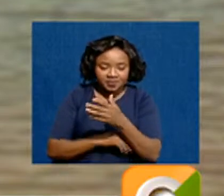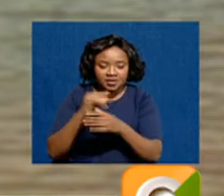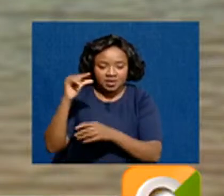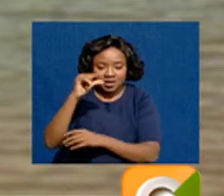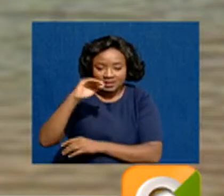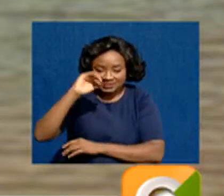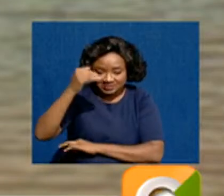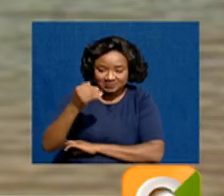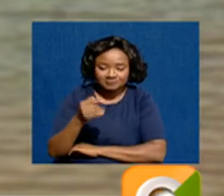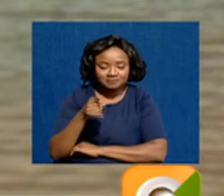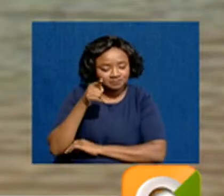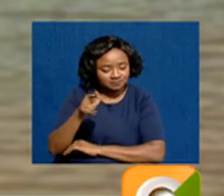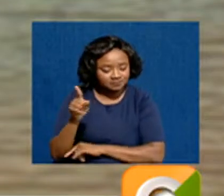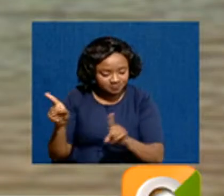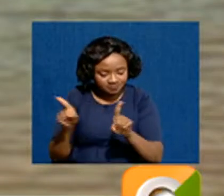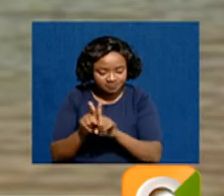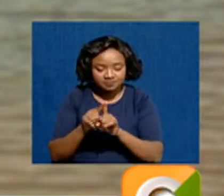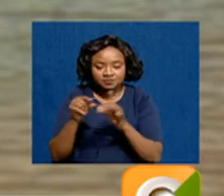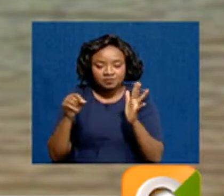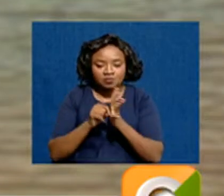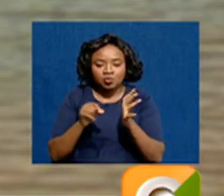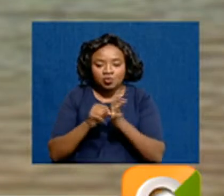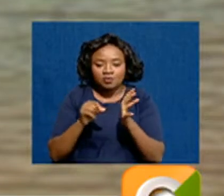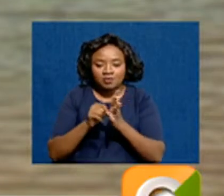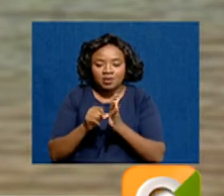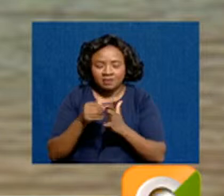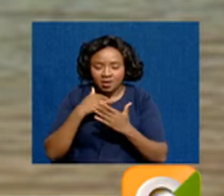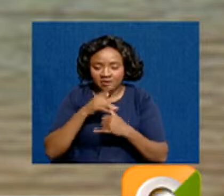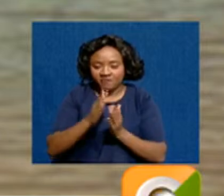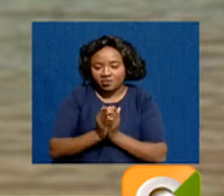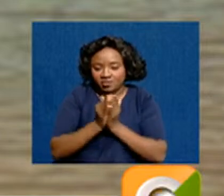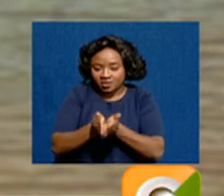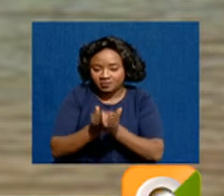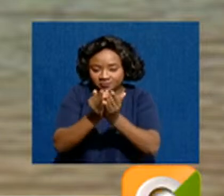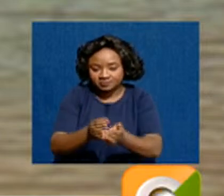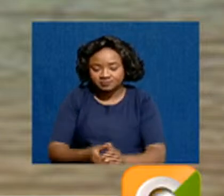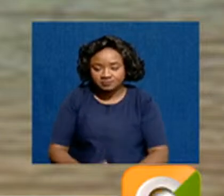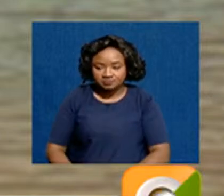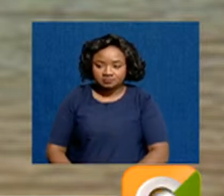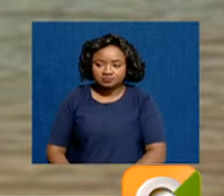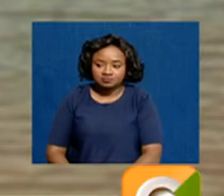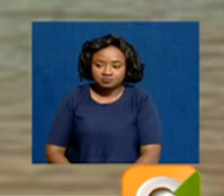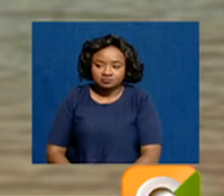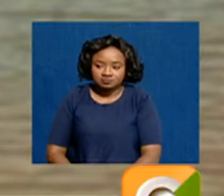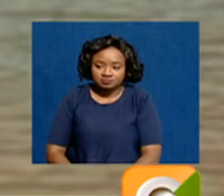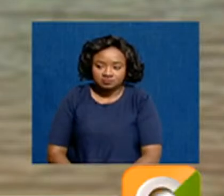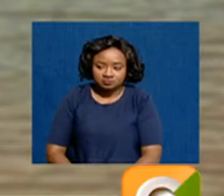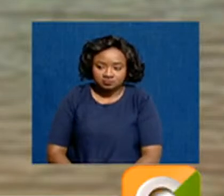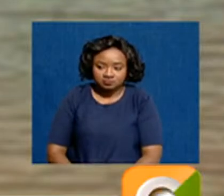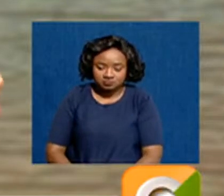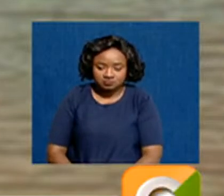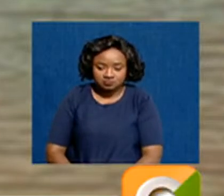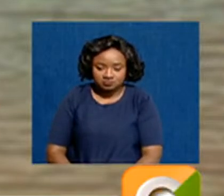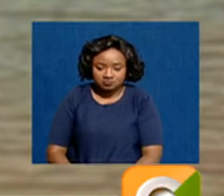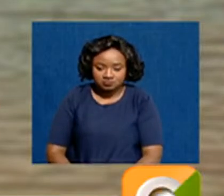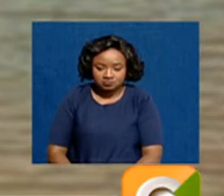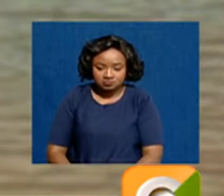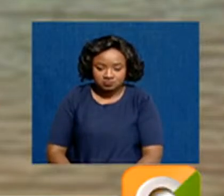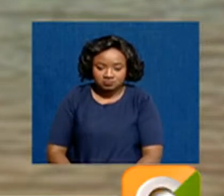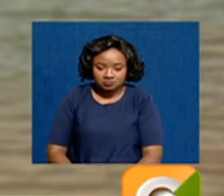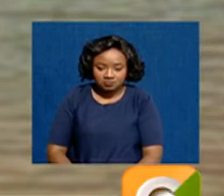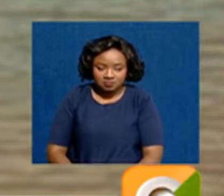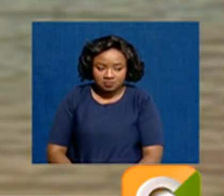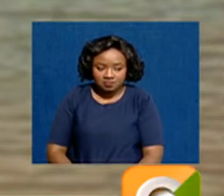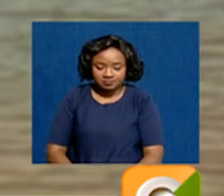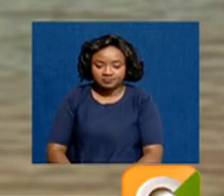saw the problem we had with the boat. The road that has also been affected is the Kainuk from West Pokot going